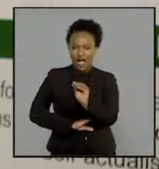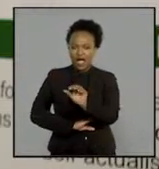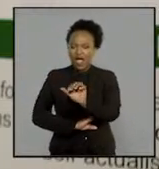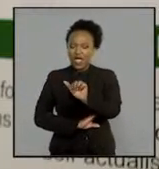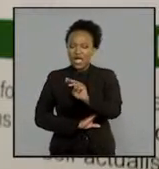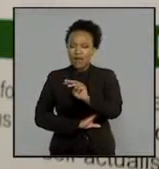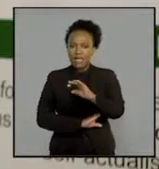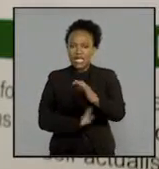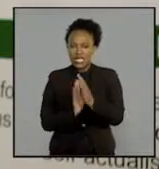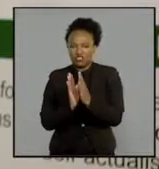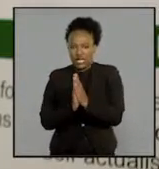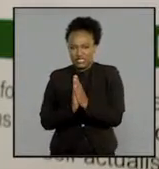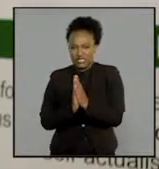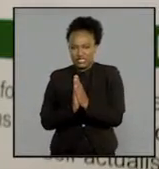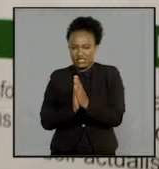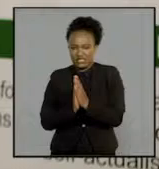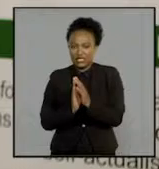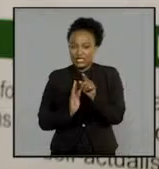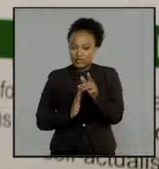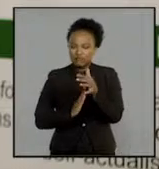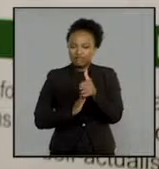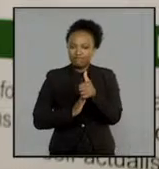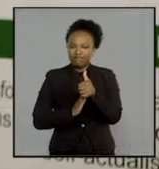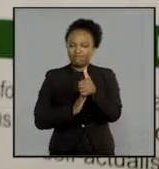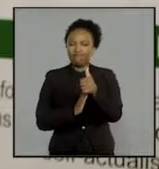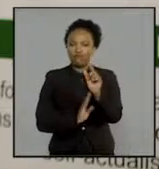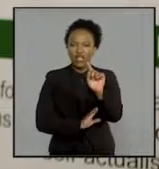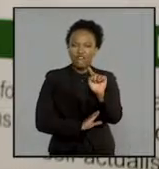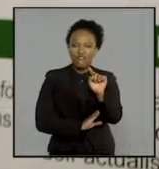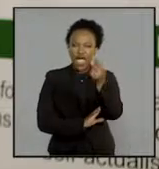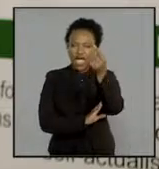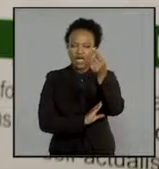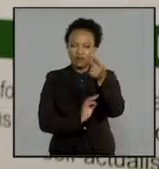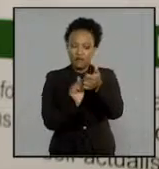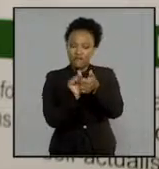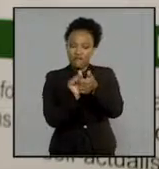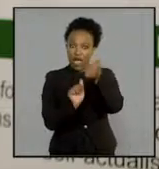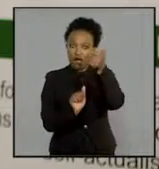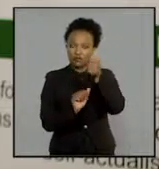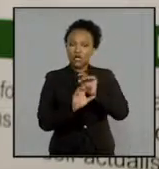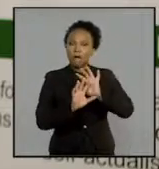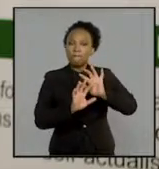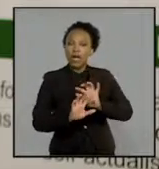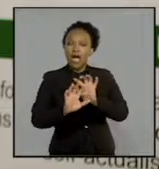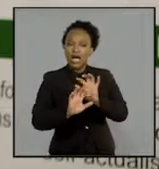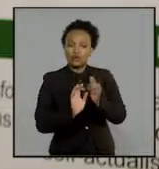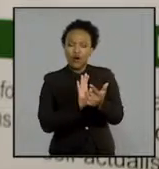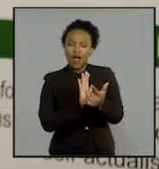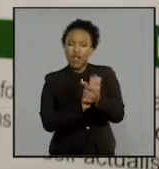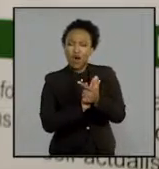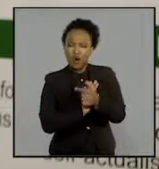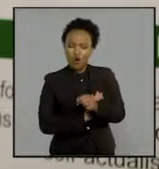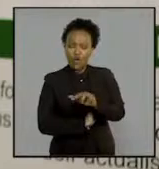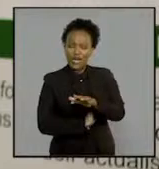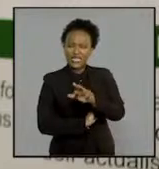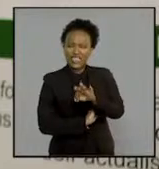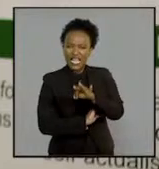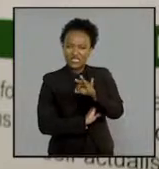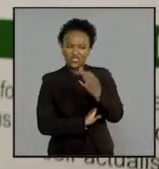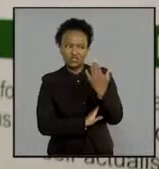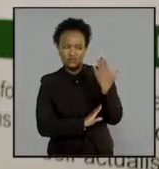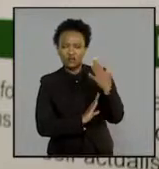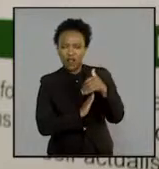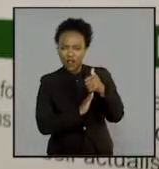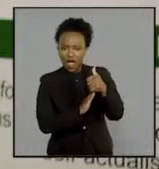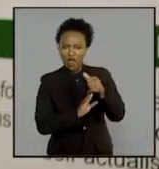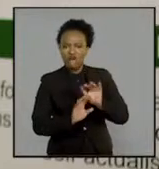African Methodist Episcopal Church. She led first march against the past laws